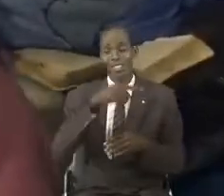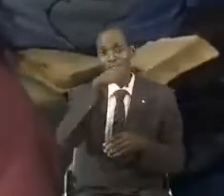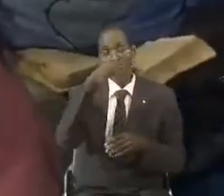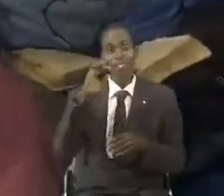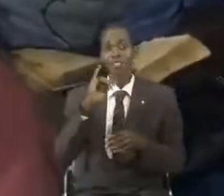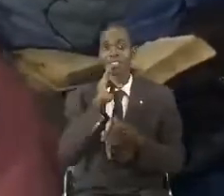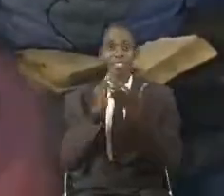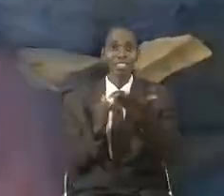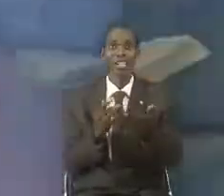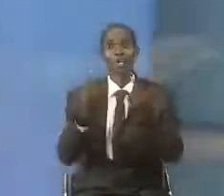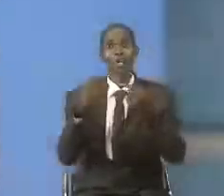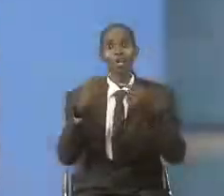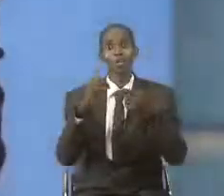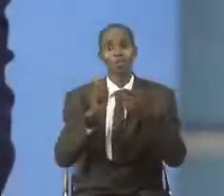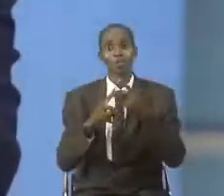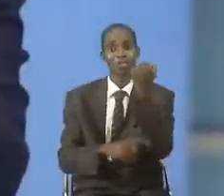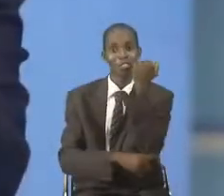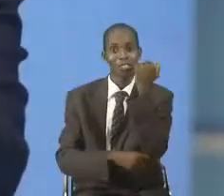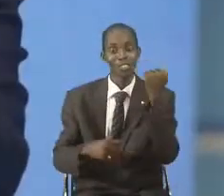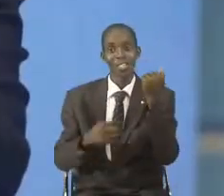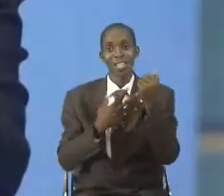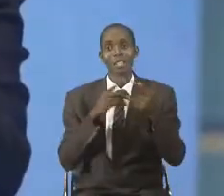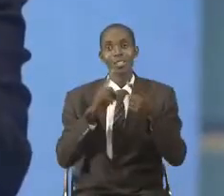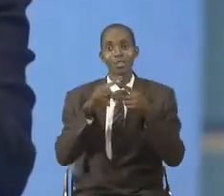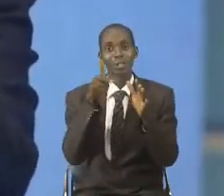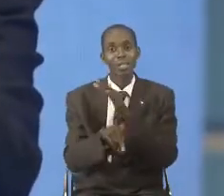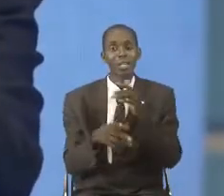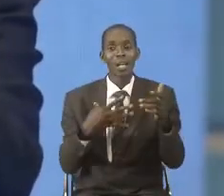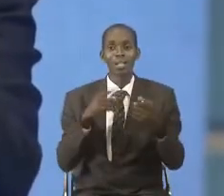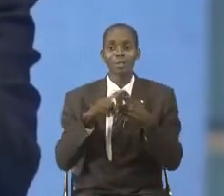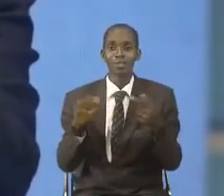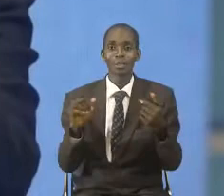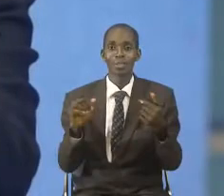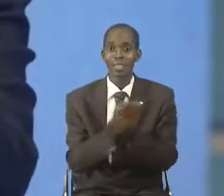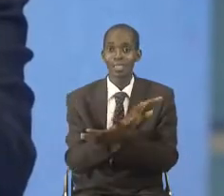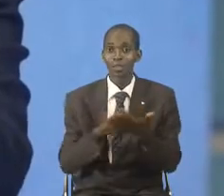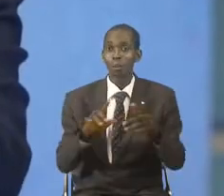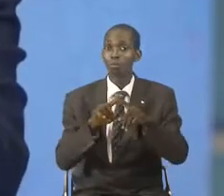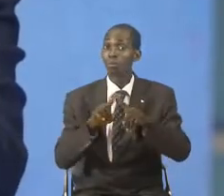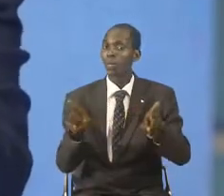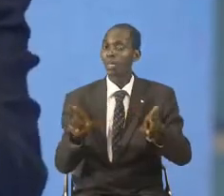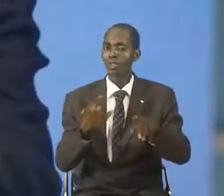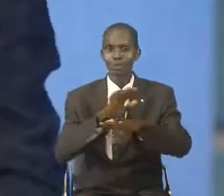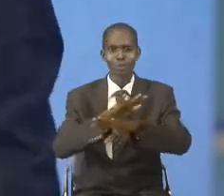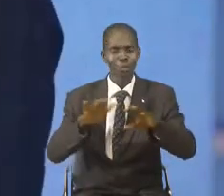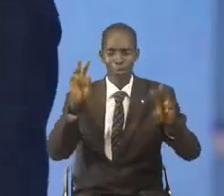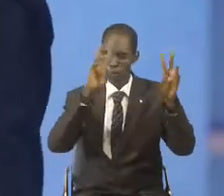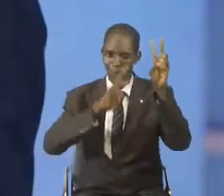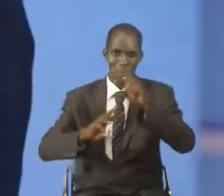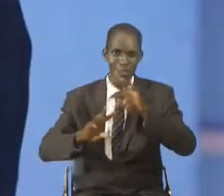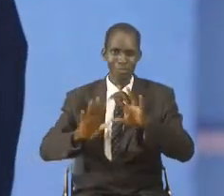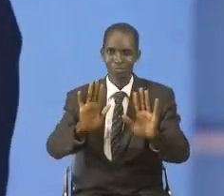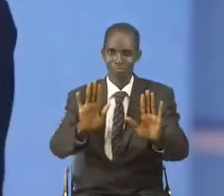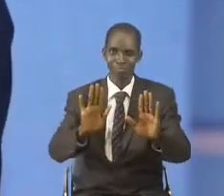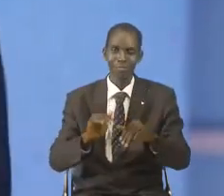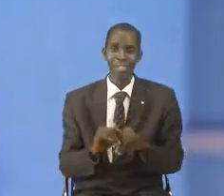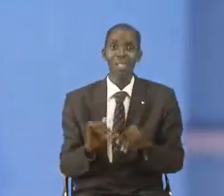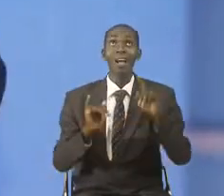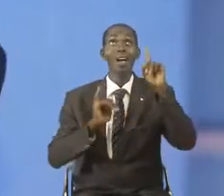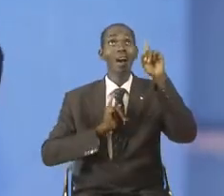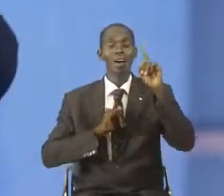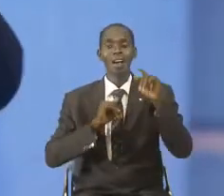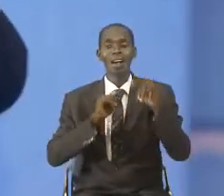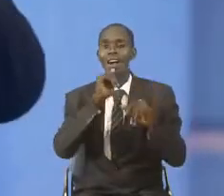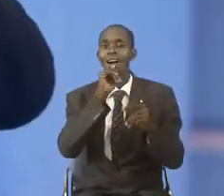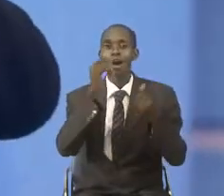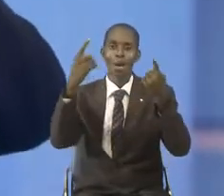Christ said, the thief is there, he comes to steal and to kill and to destroy. He says,